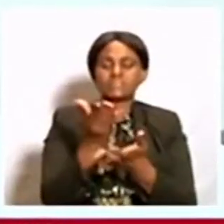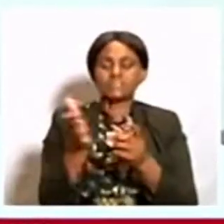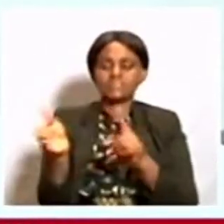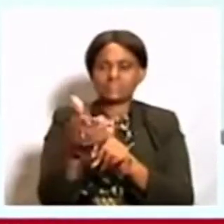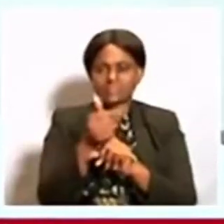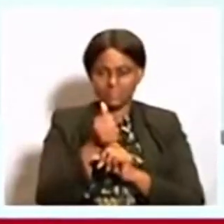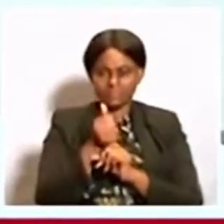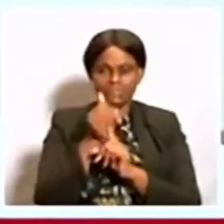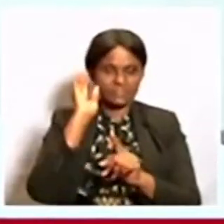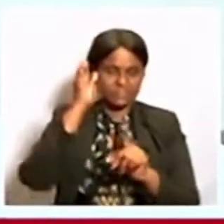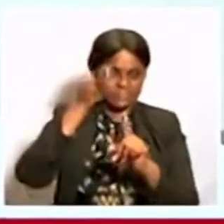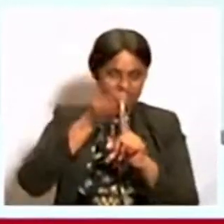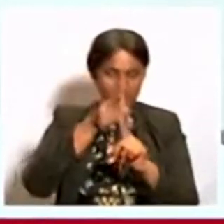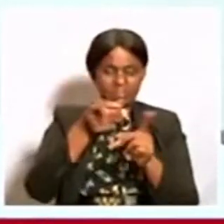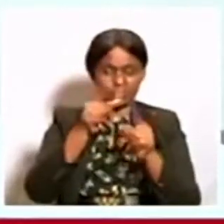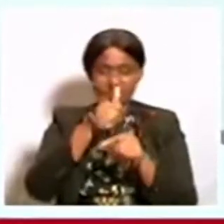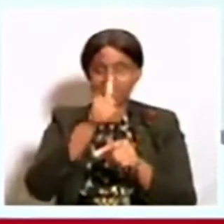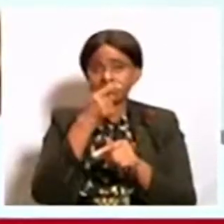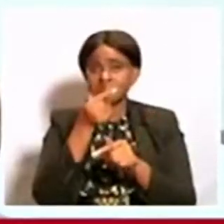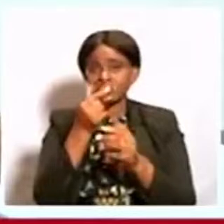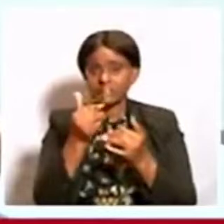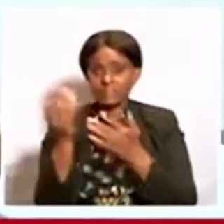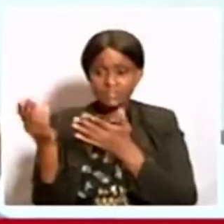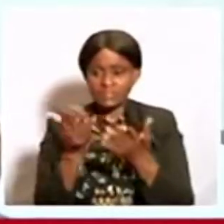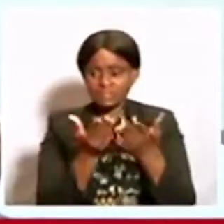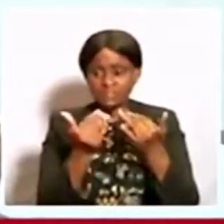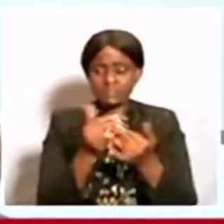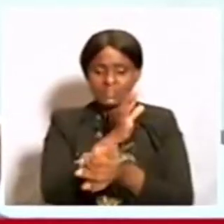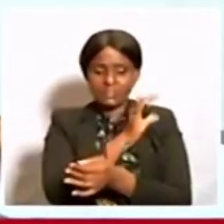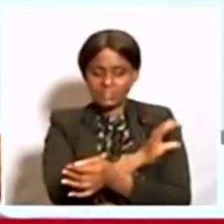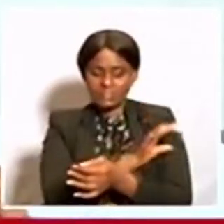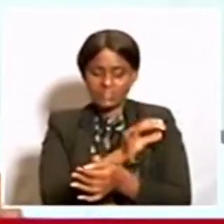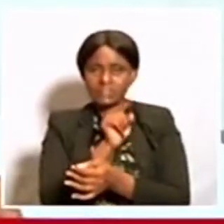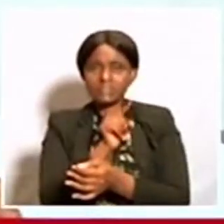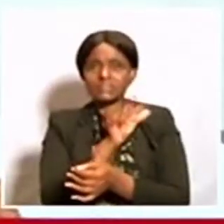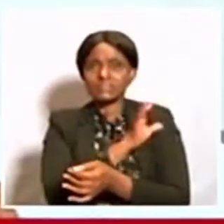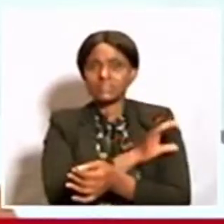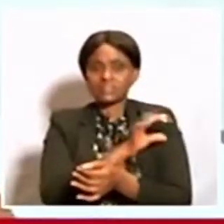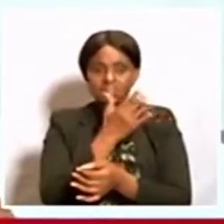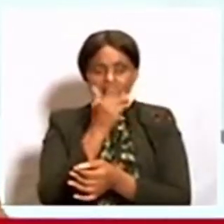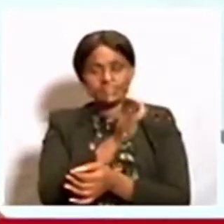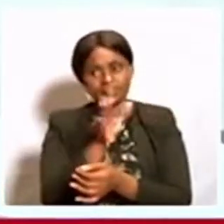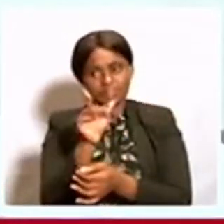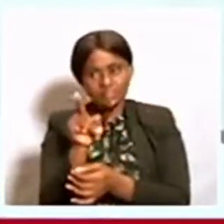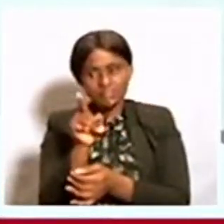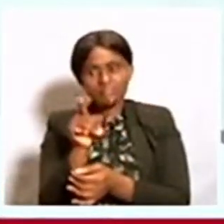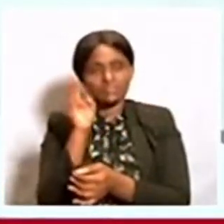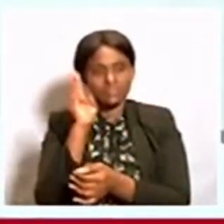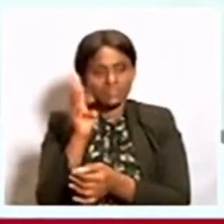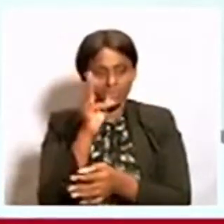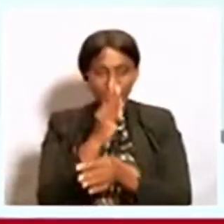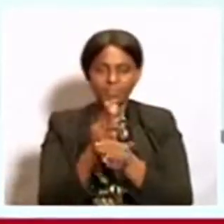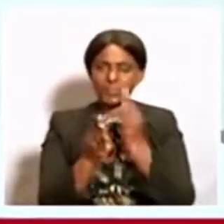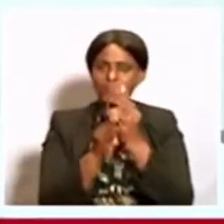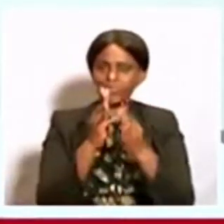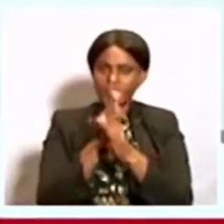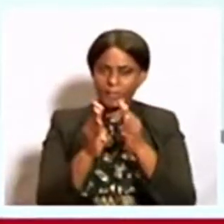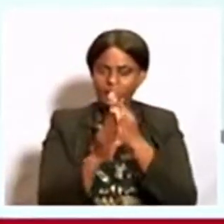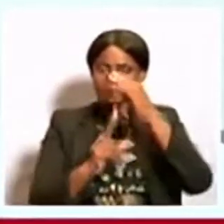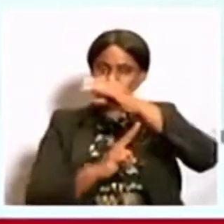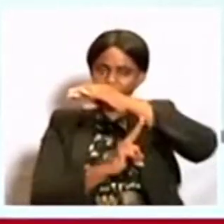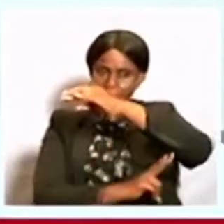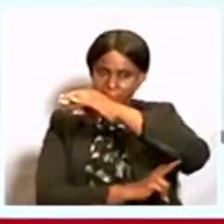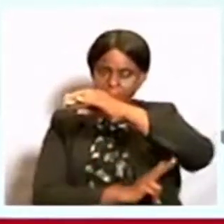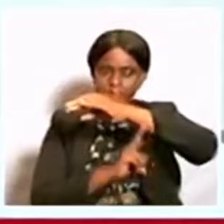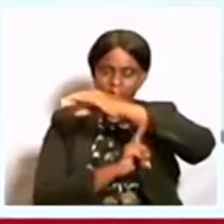achieve that goal. Because when they say we will bring a clinic here, the clinic should go there. We are going to put up a bridge here at